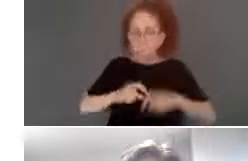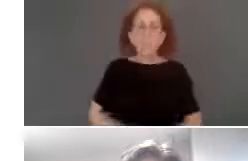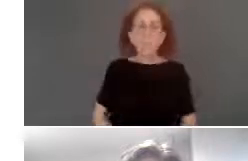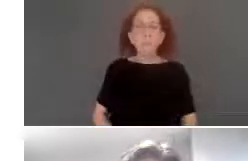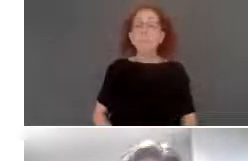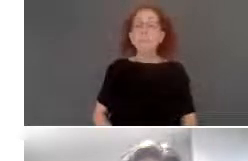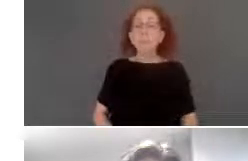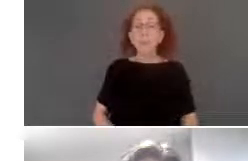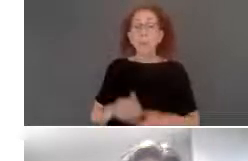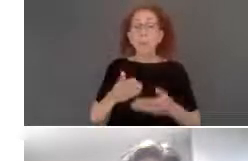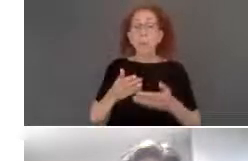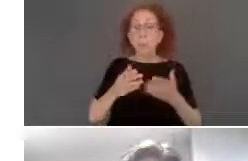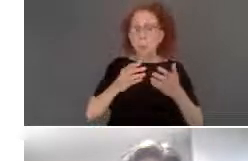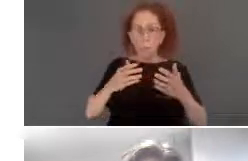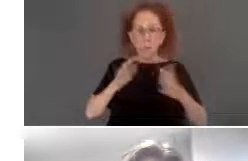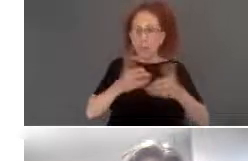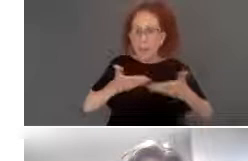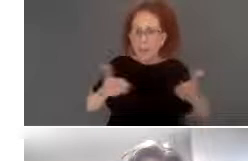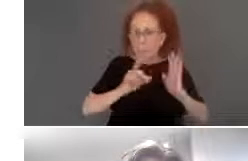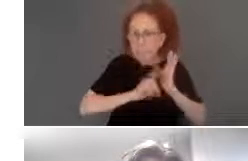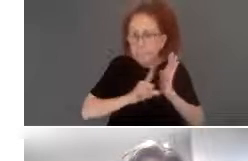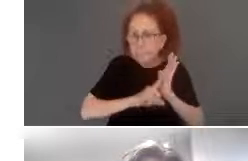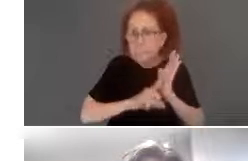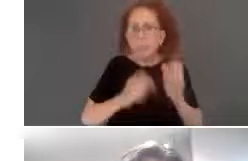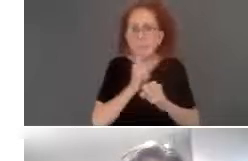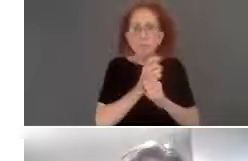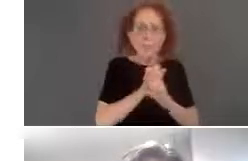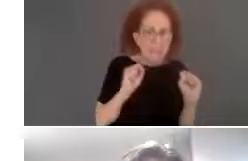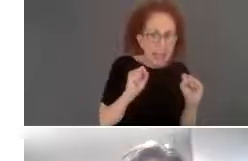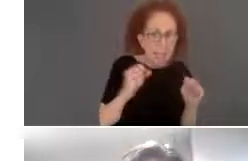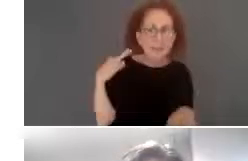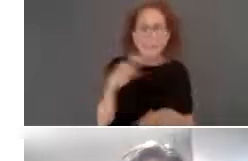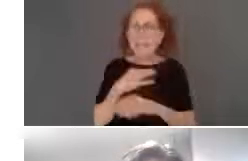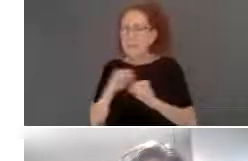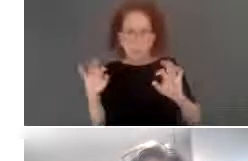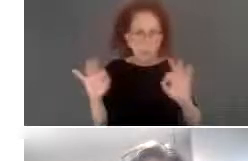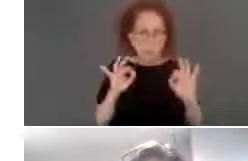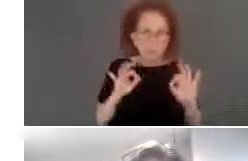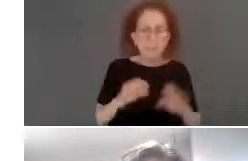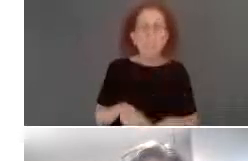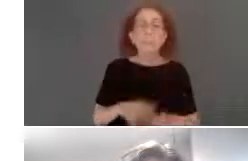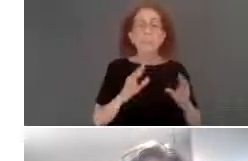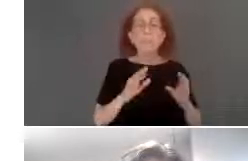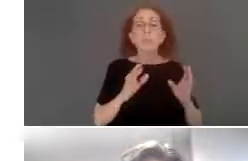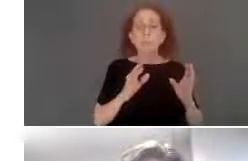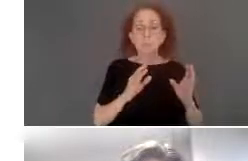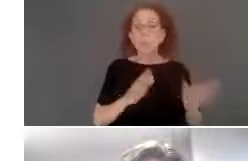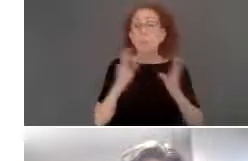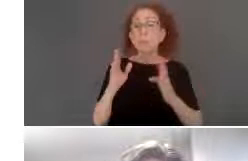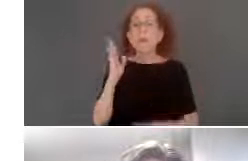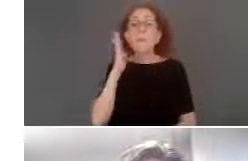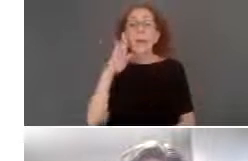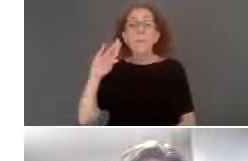searched to make sure that the guest is safe and our staff are safe. We also run items through a bed bug